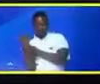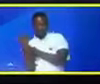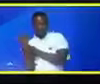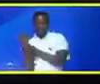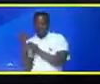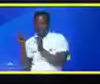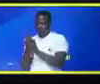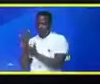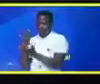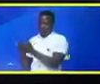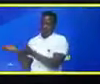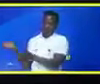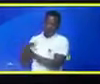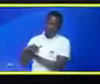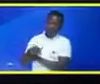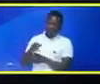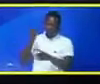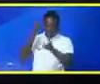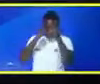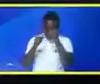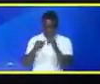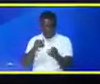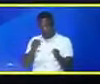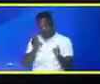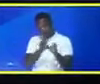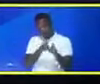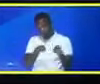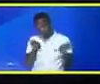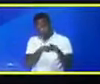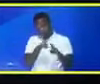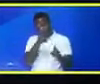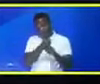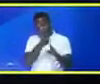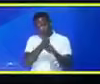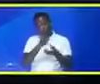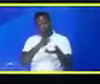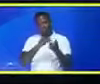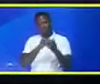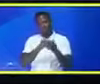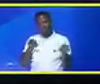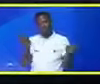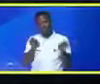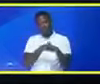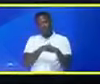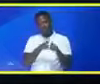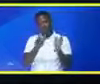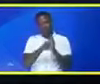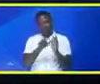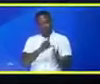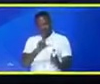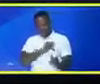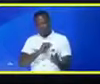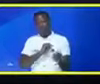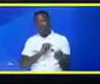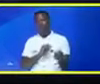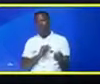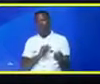on that? Because closed doors sometimes are seals of authenticity.